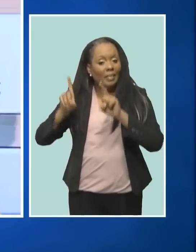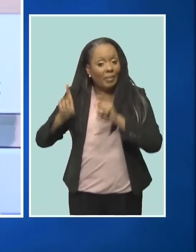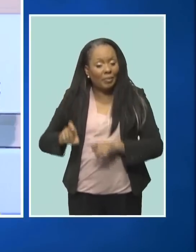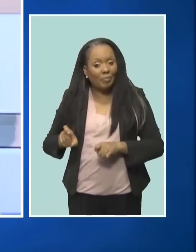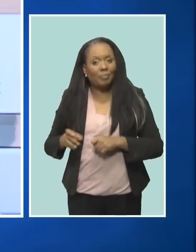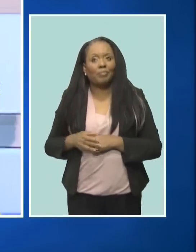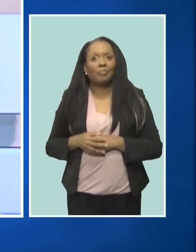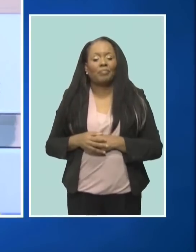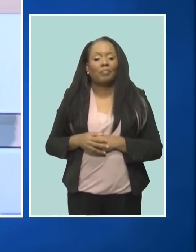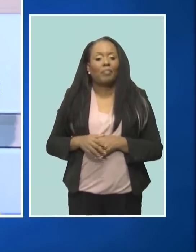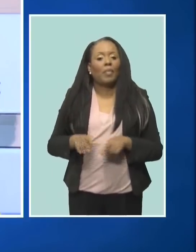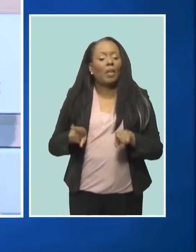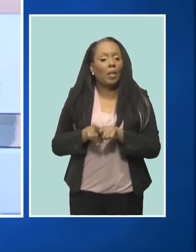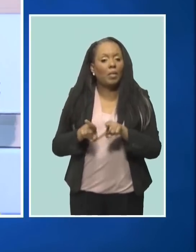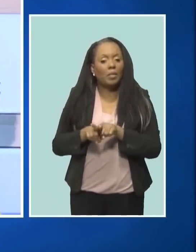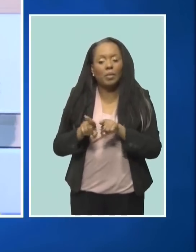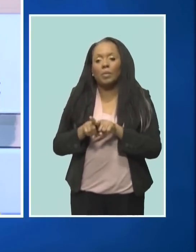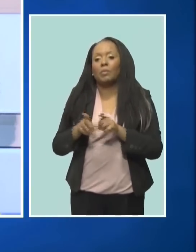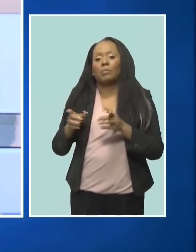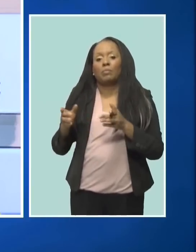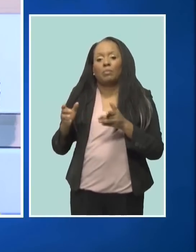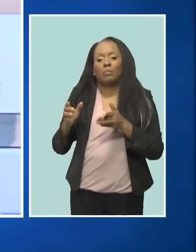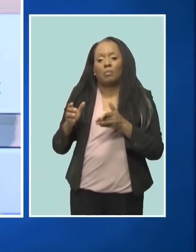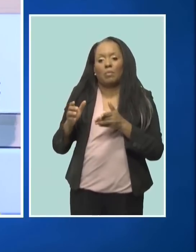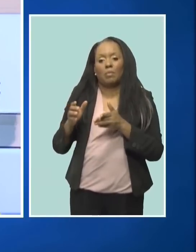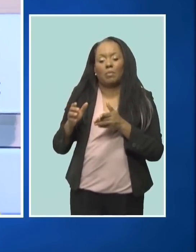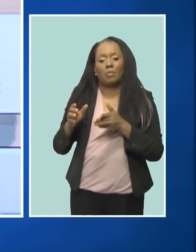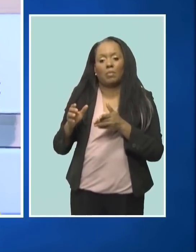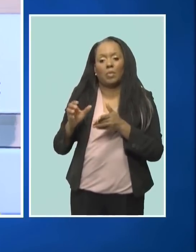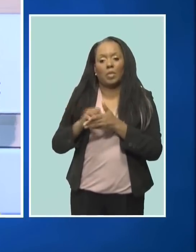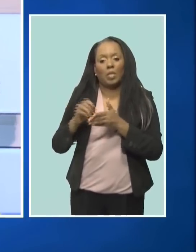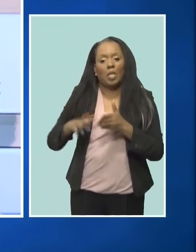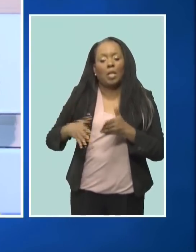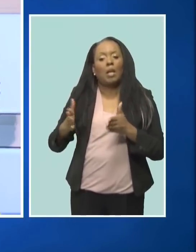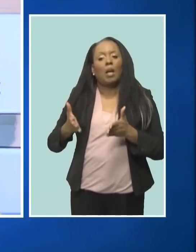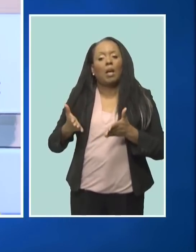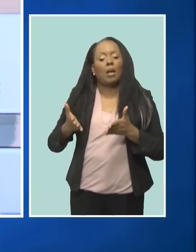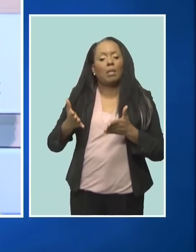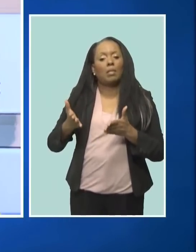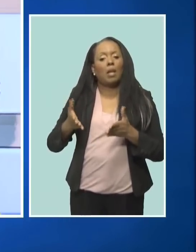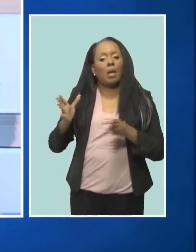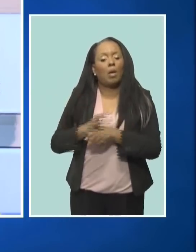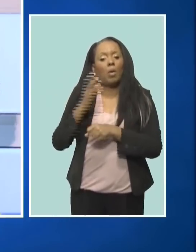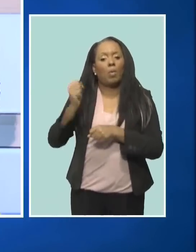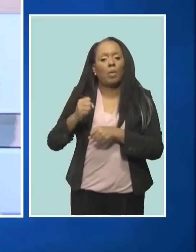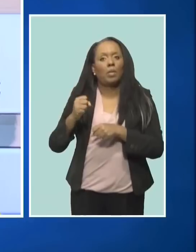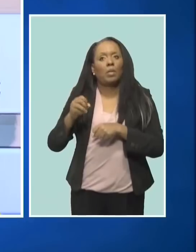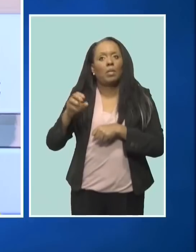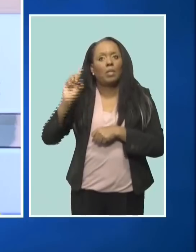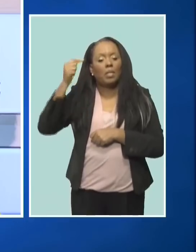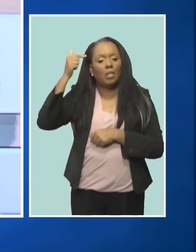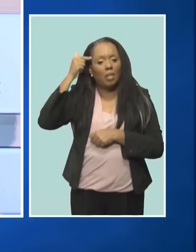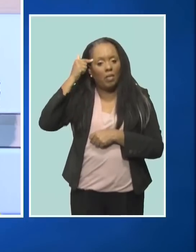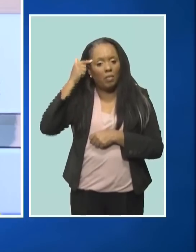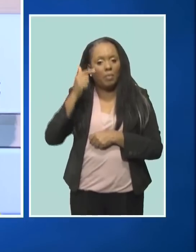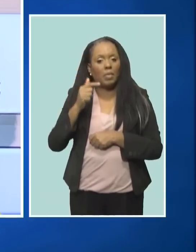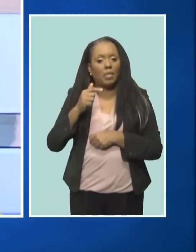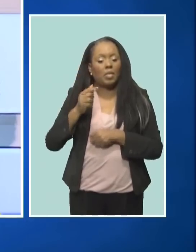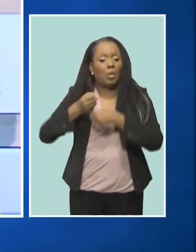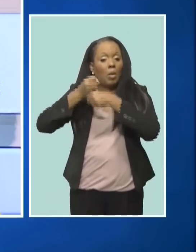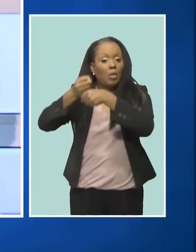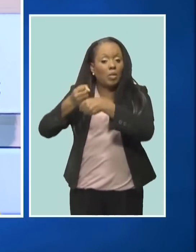Exams, as well as for those awarded Barbados scholarships exhibitions, Barbados government exhibitions